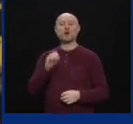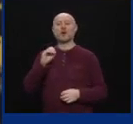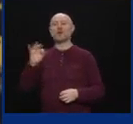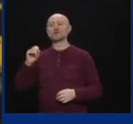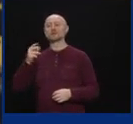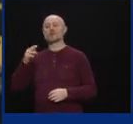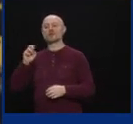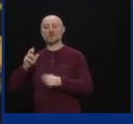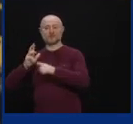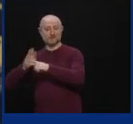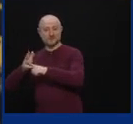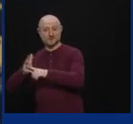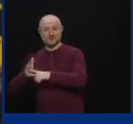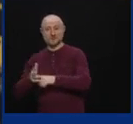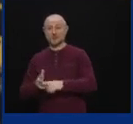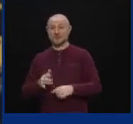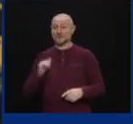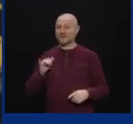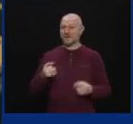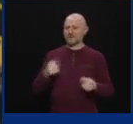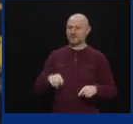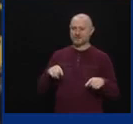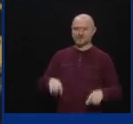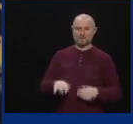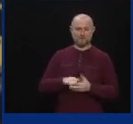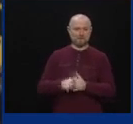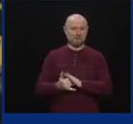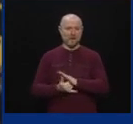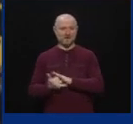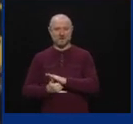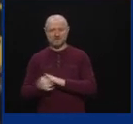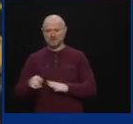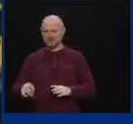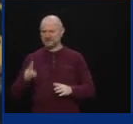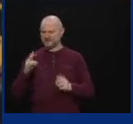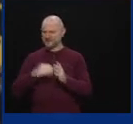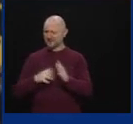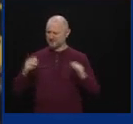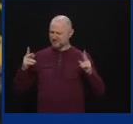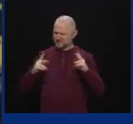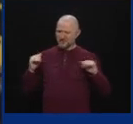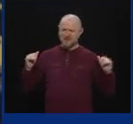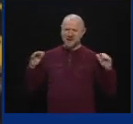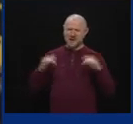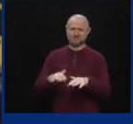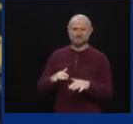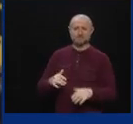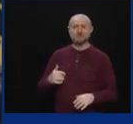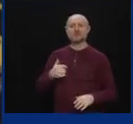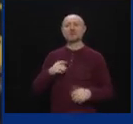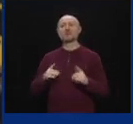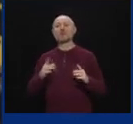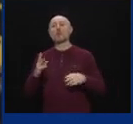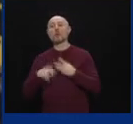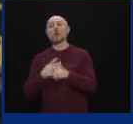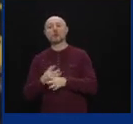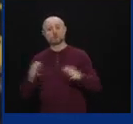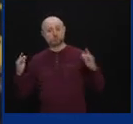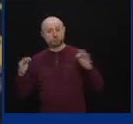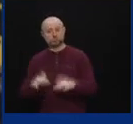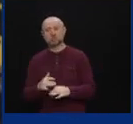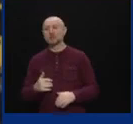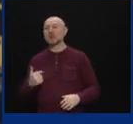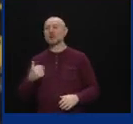this facility. It was Manhattan, about 6,000 people, I'm told. And I stood there with the audacity of a New Yorker